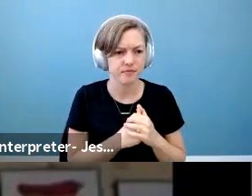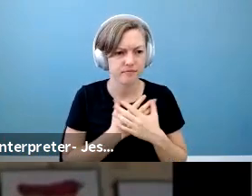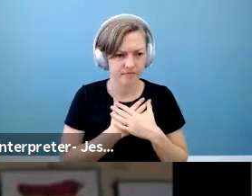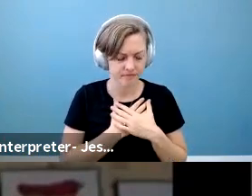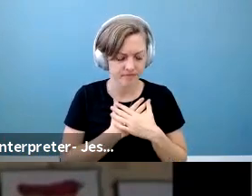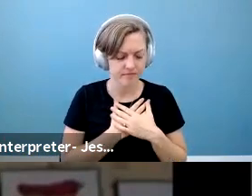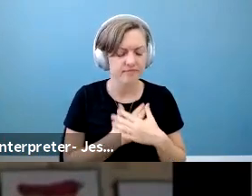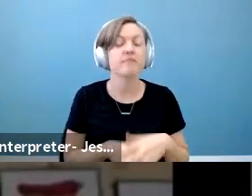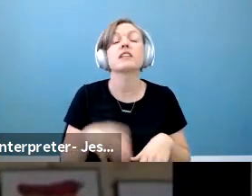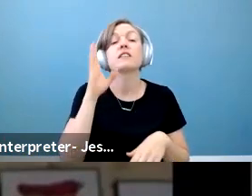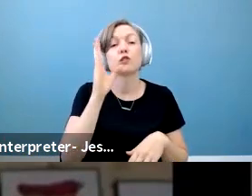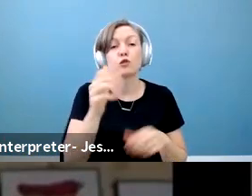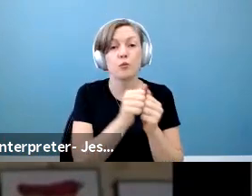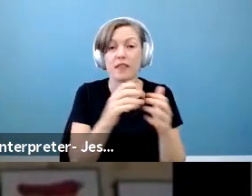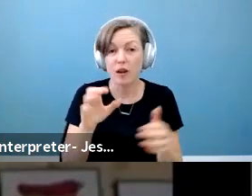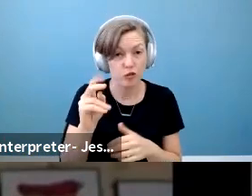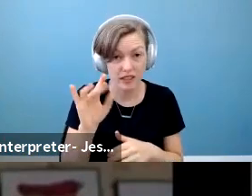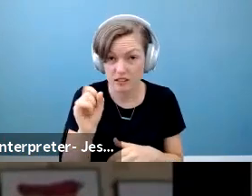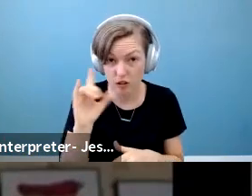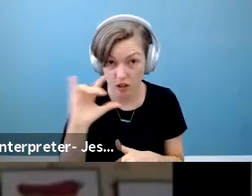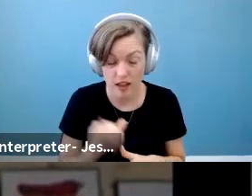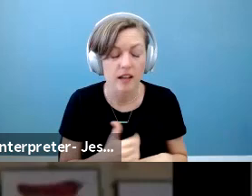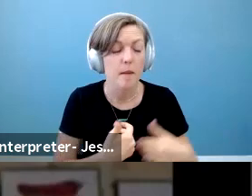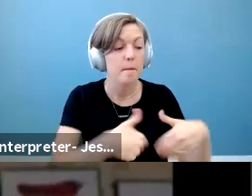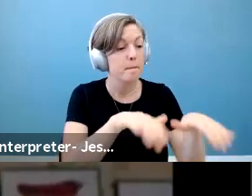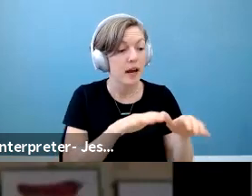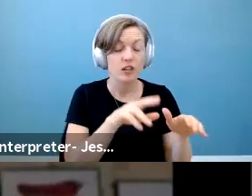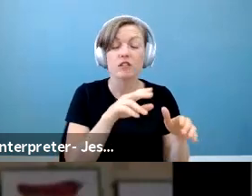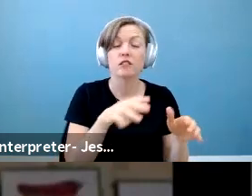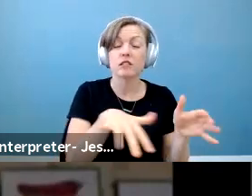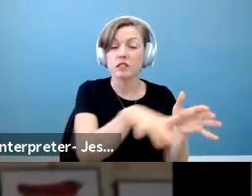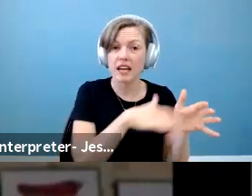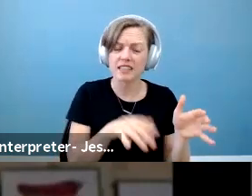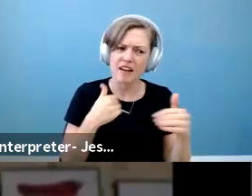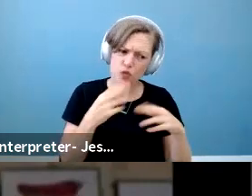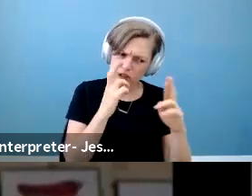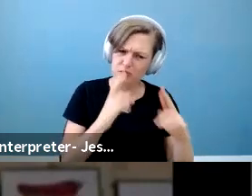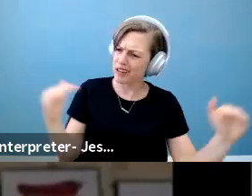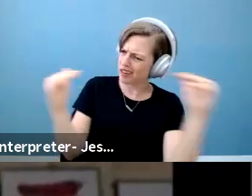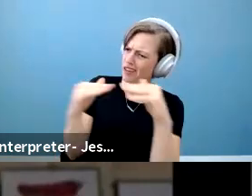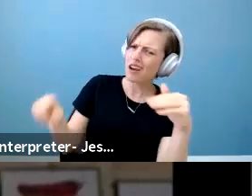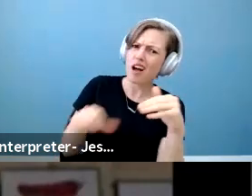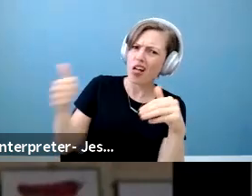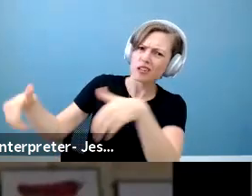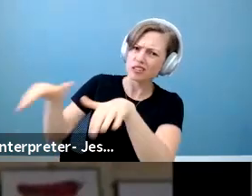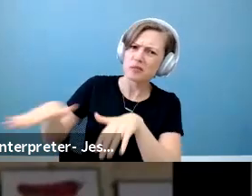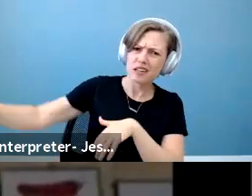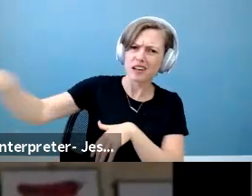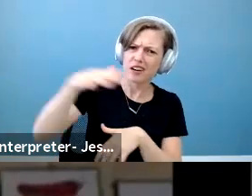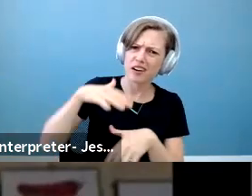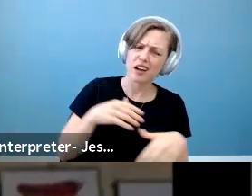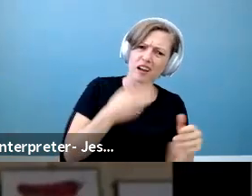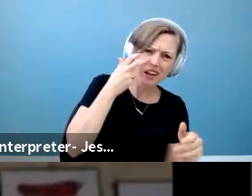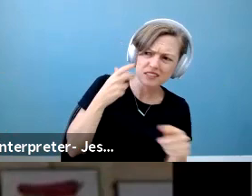a future without eugenics would treat our burial sites with the same respect that other cemeteries receive and allow us to raise